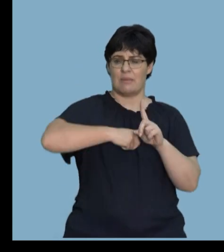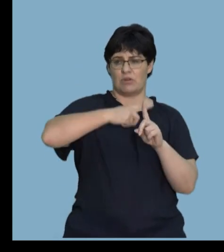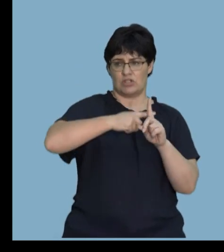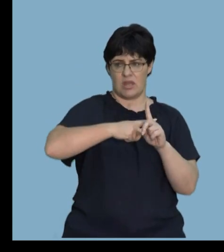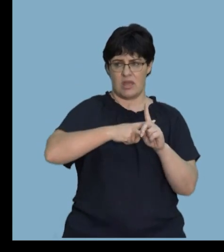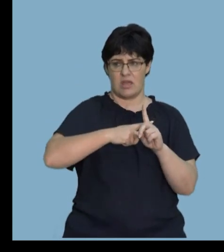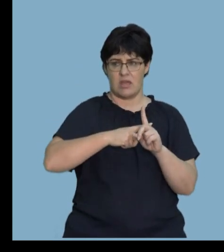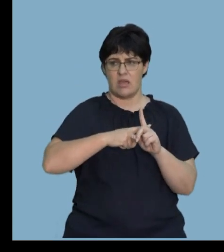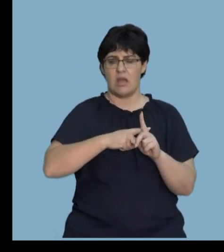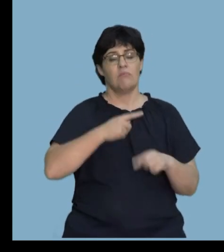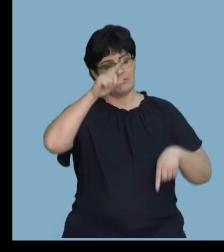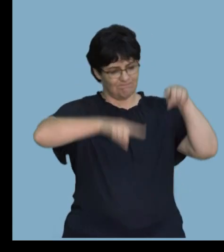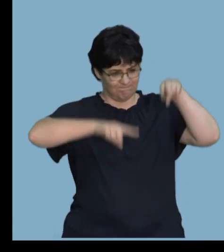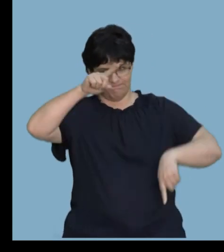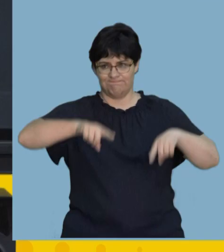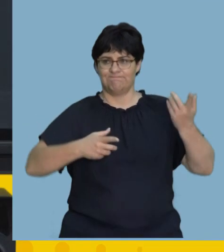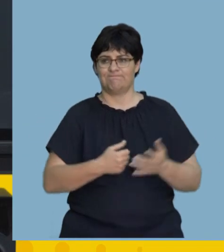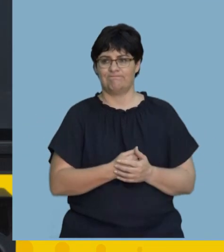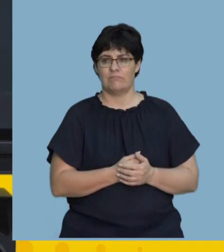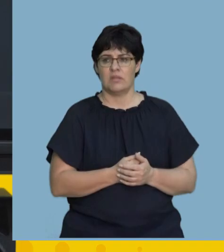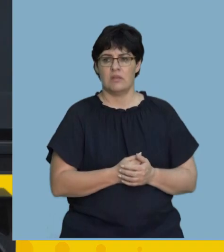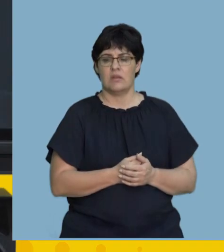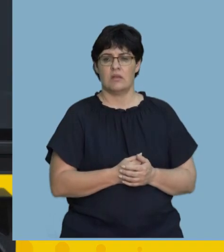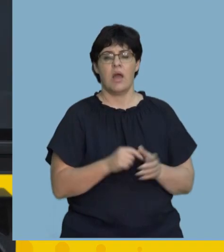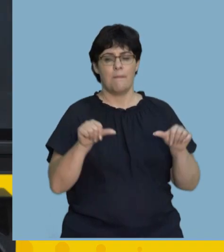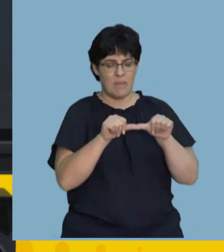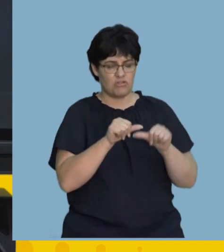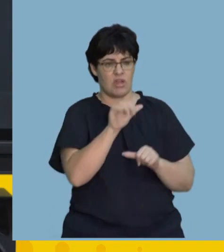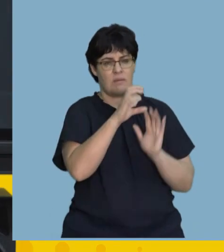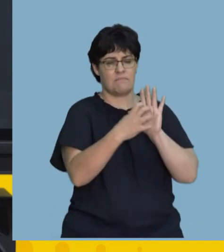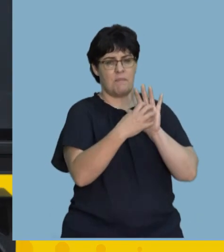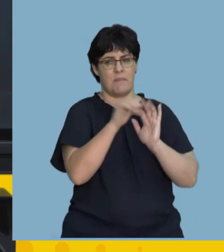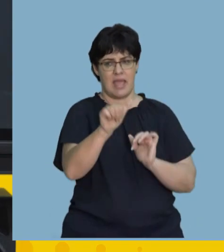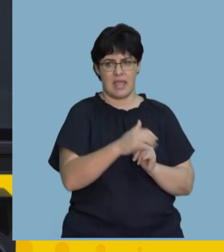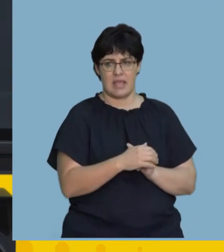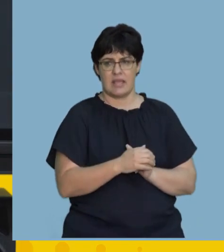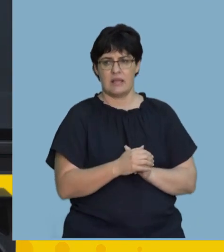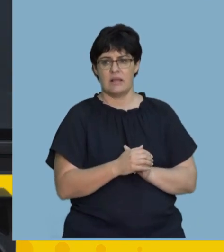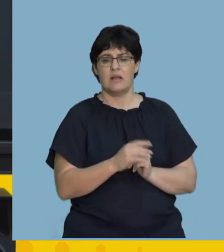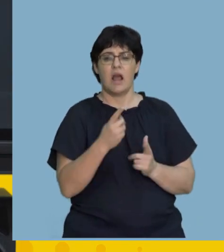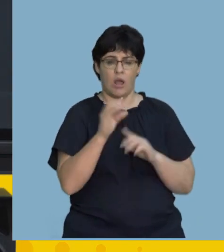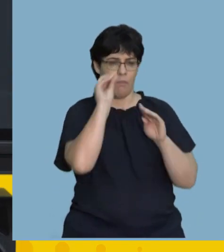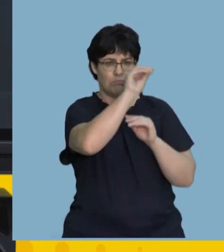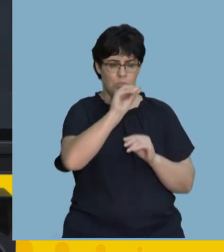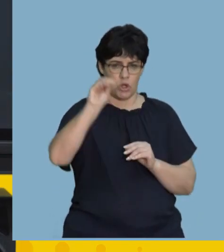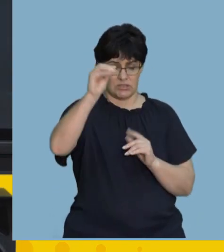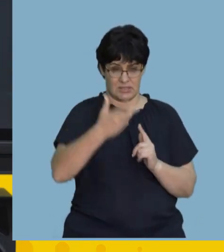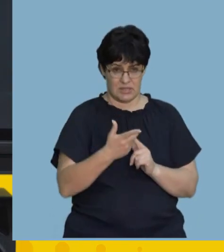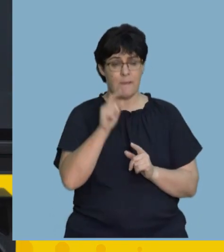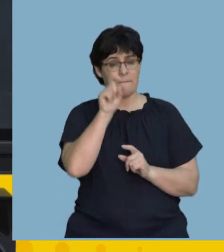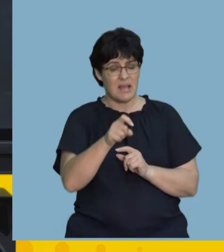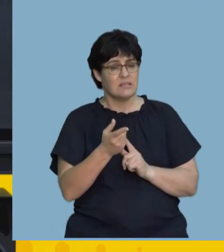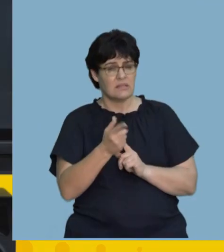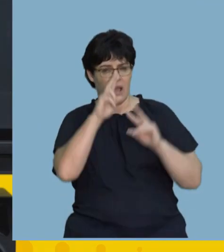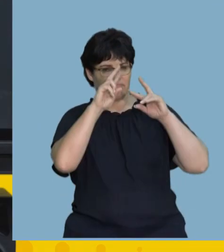varied. Now, this question actually talks a lot about, the scientific process, the investigation. Think about